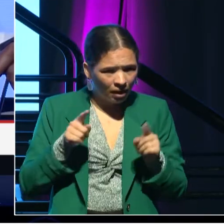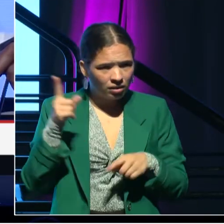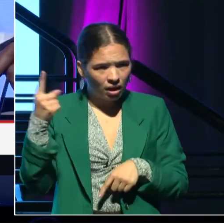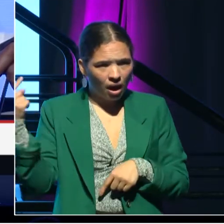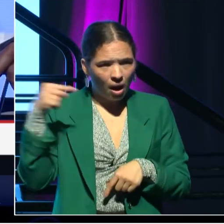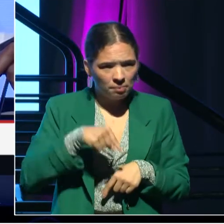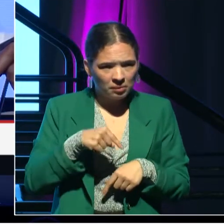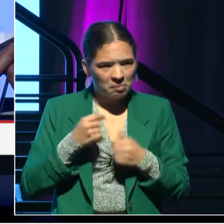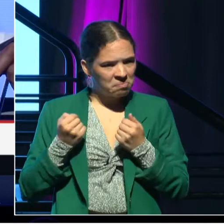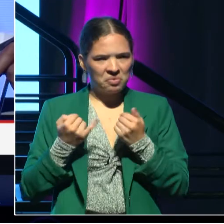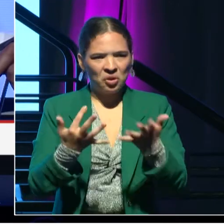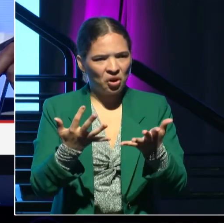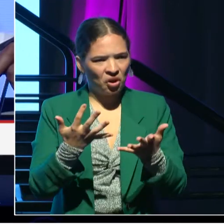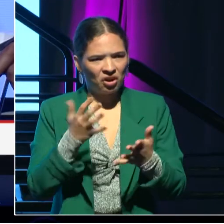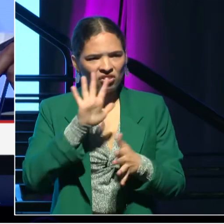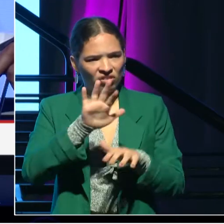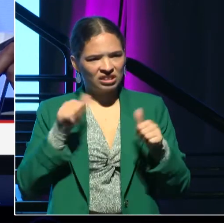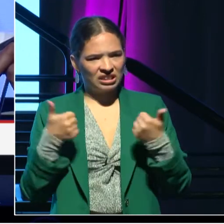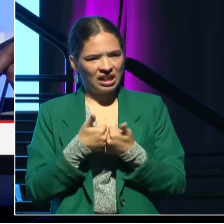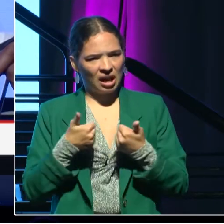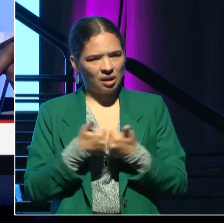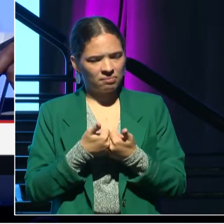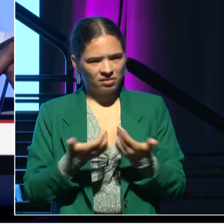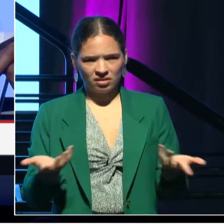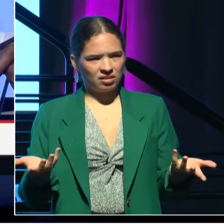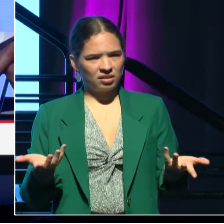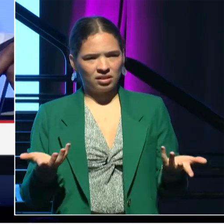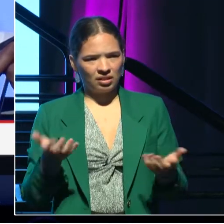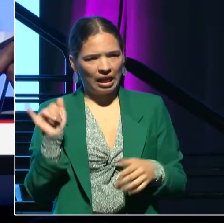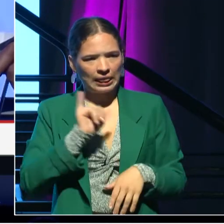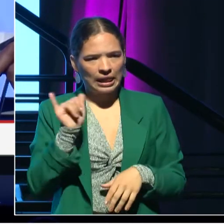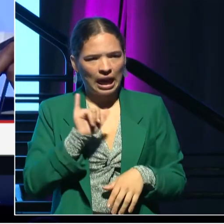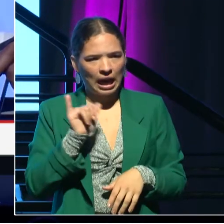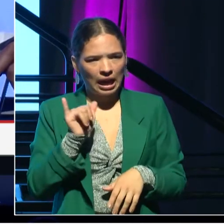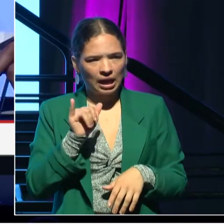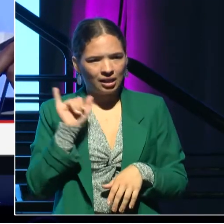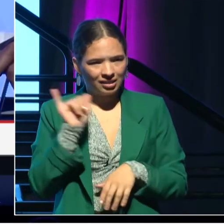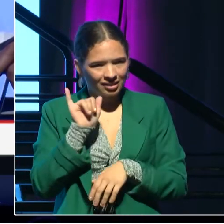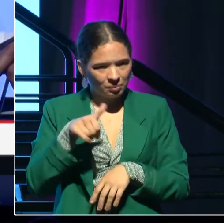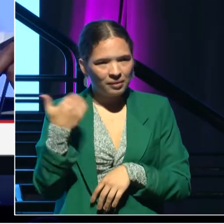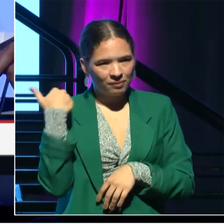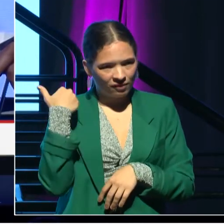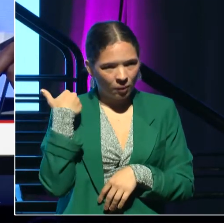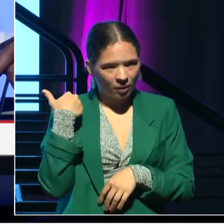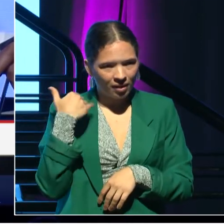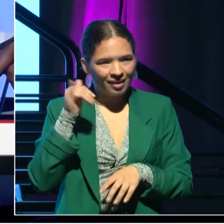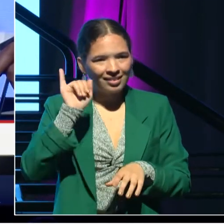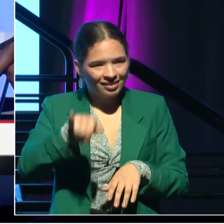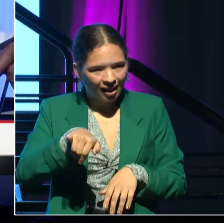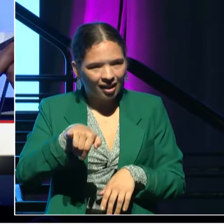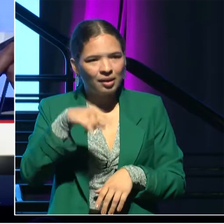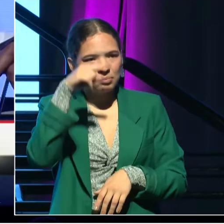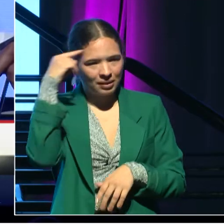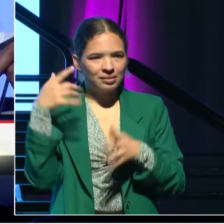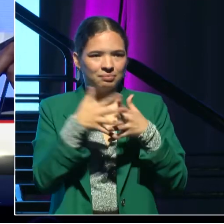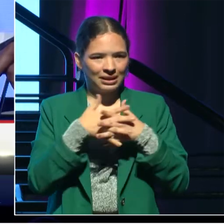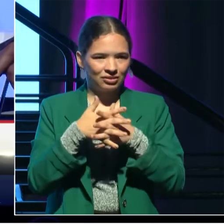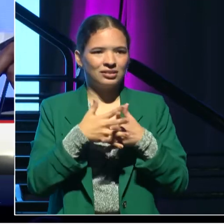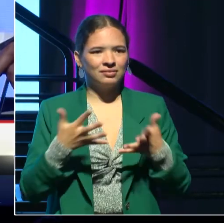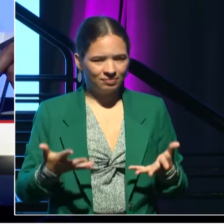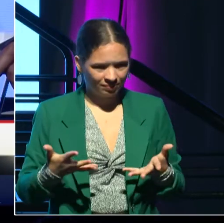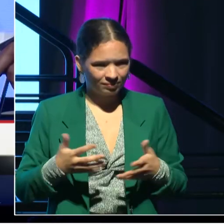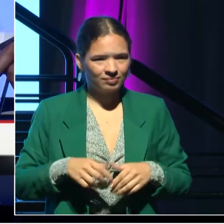in Rosewood, in Tulsa. That is the story of Black America. So now we're again starting from